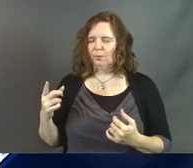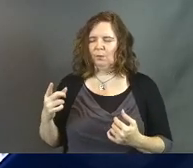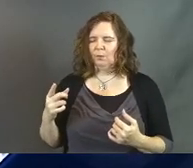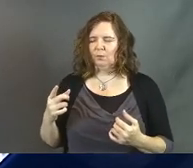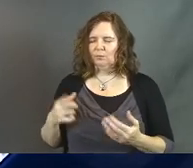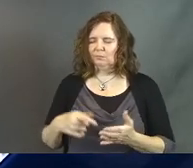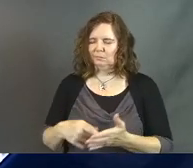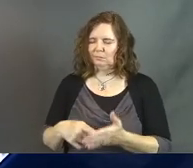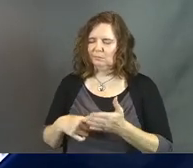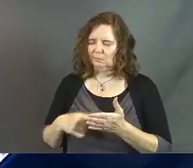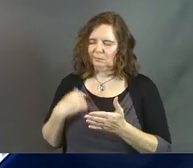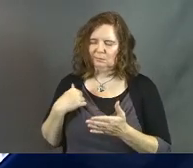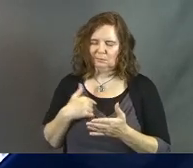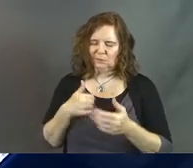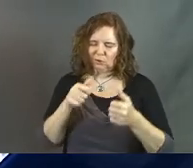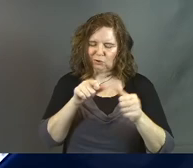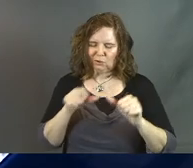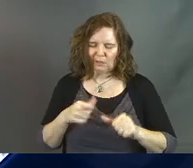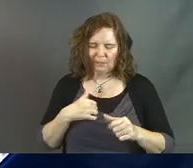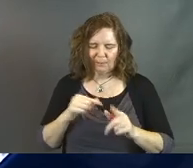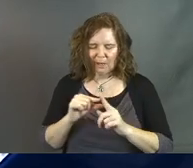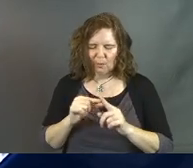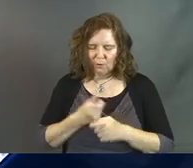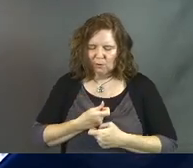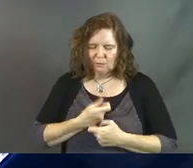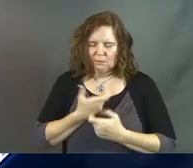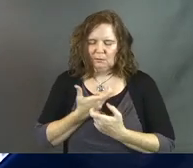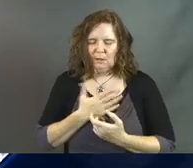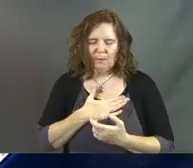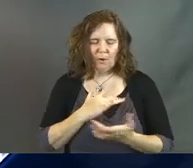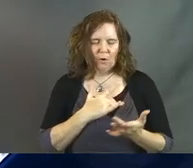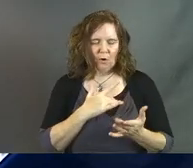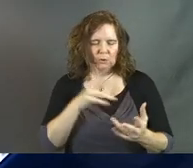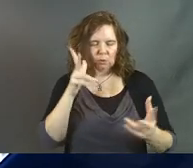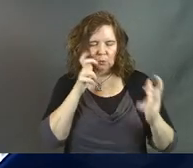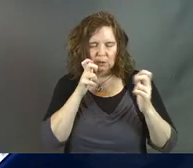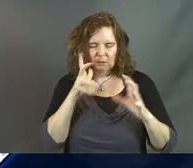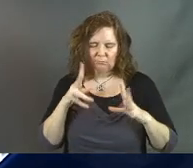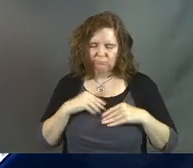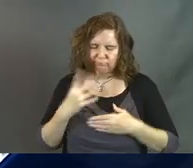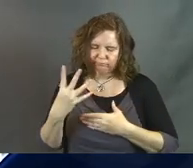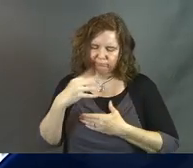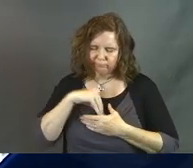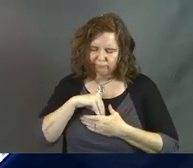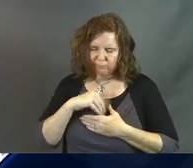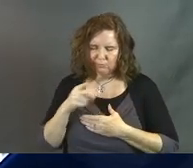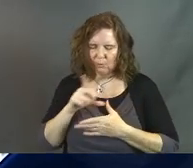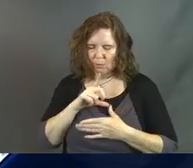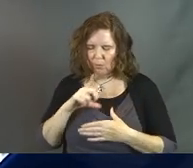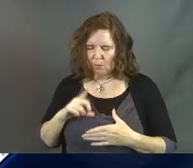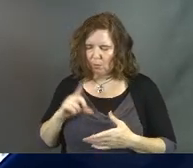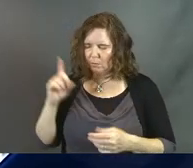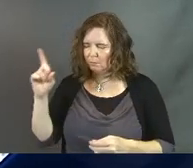would you direct, Lord? Would you shape my words, God? Would you shape our hearts to hear you? Lord,